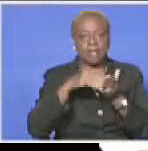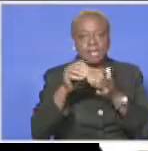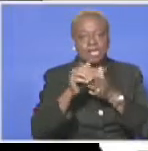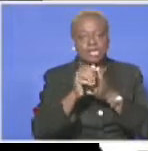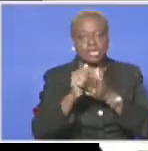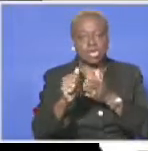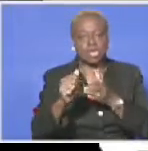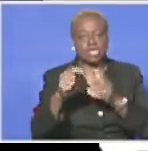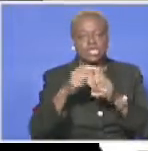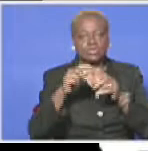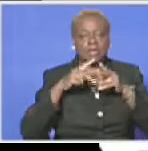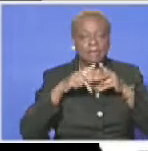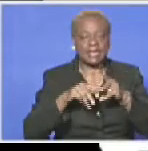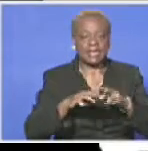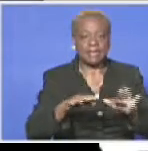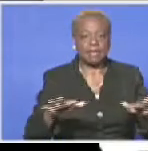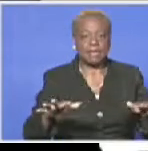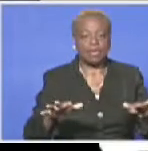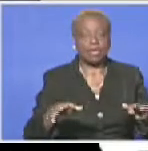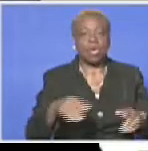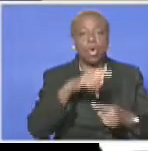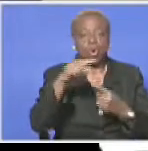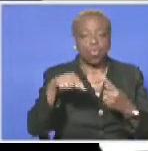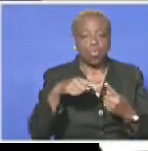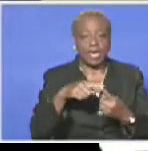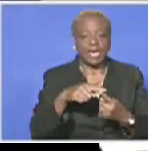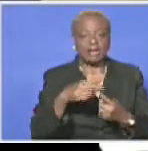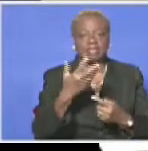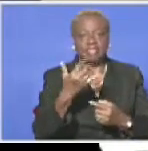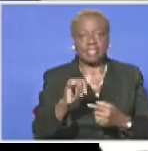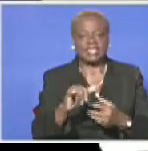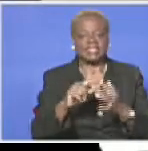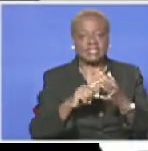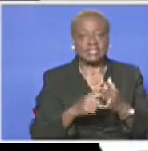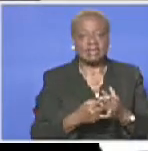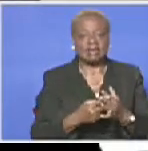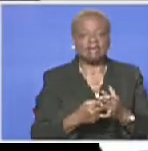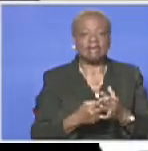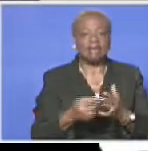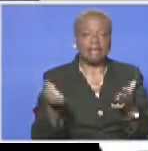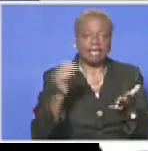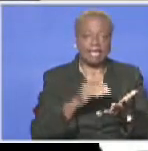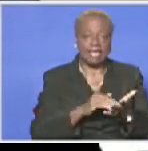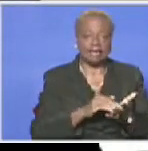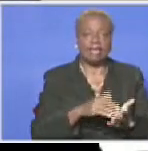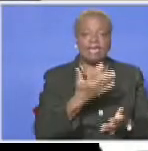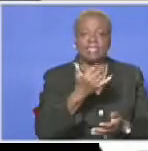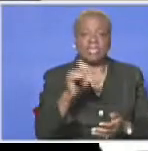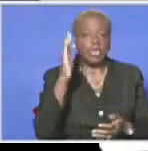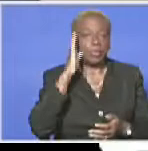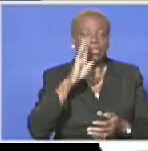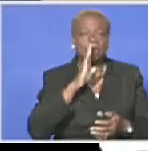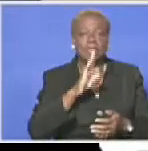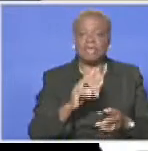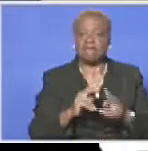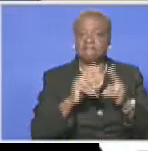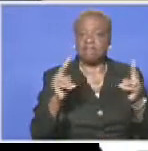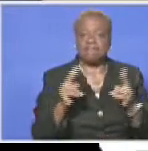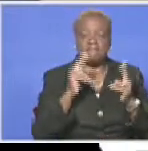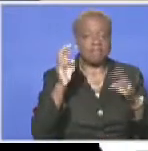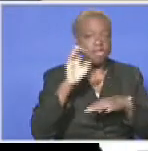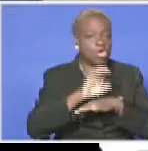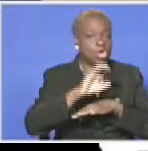pandemic. When they resume, they're going to be so super cautious because any outbreak on any